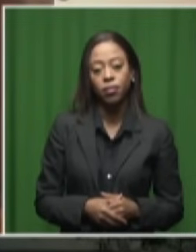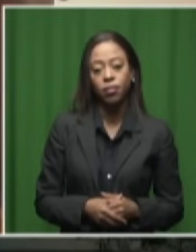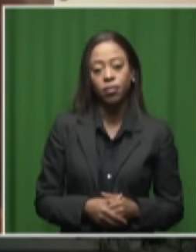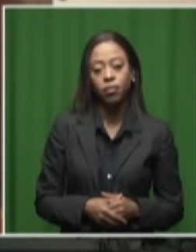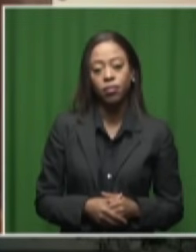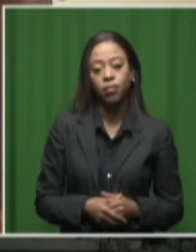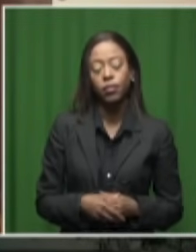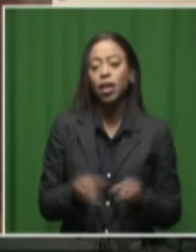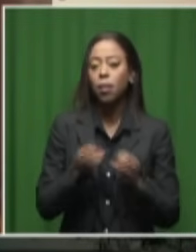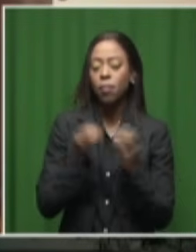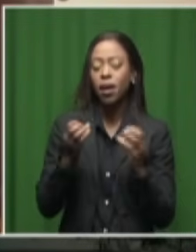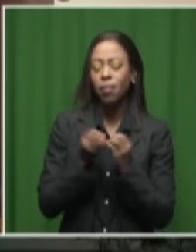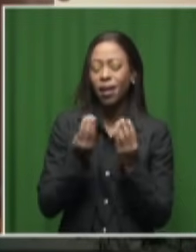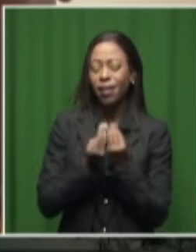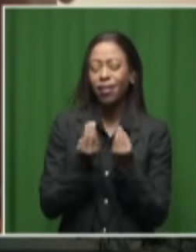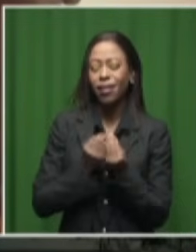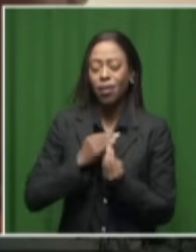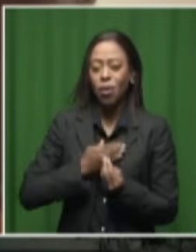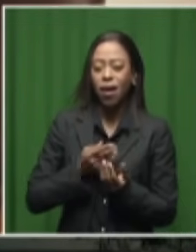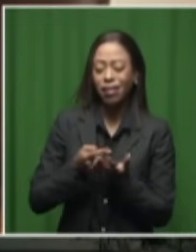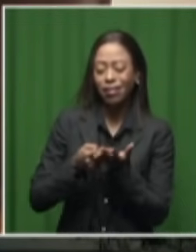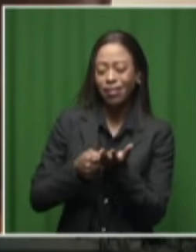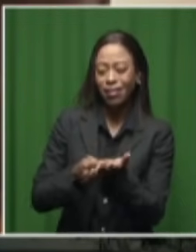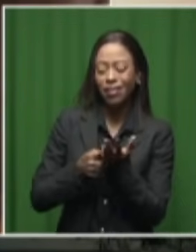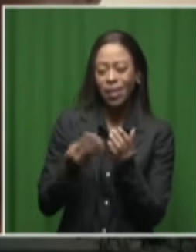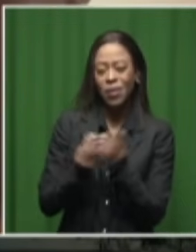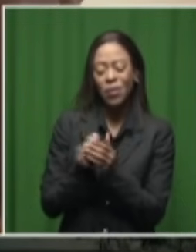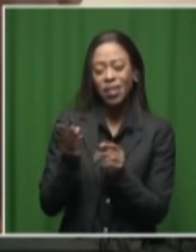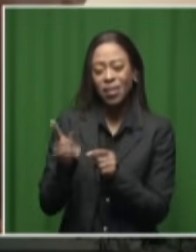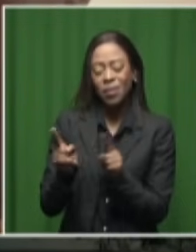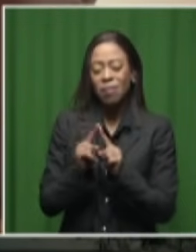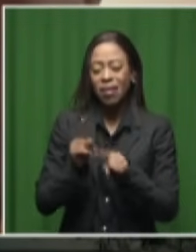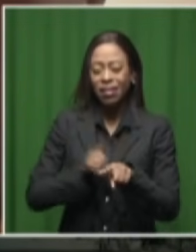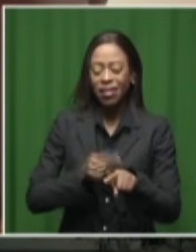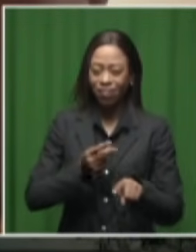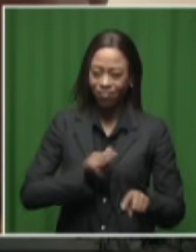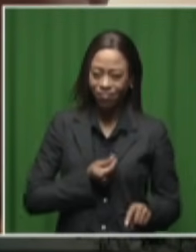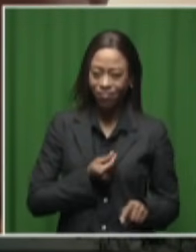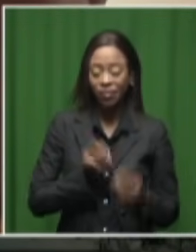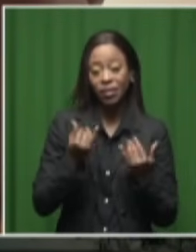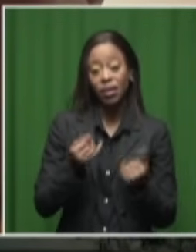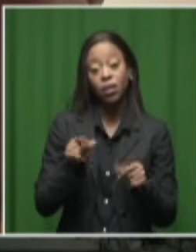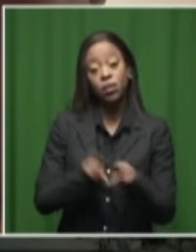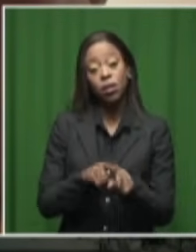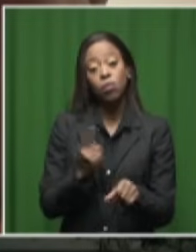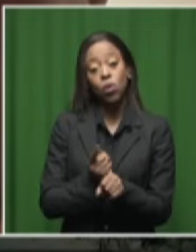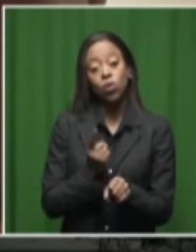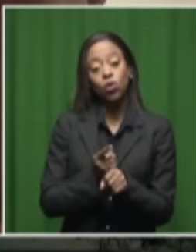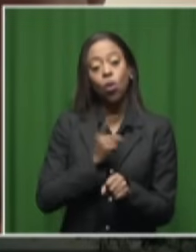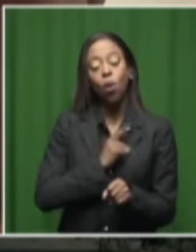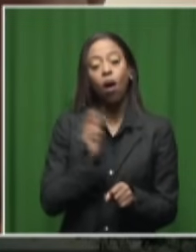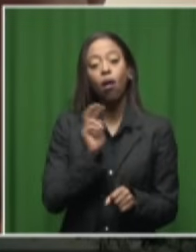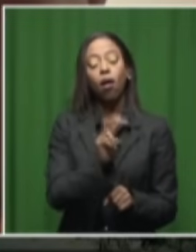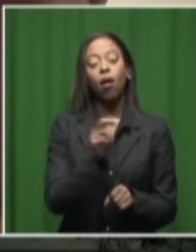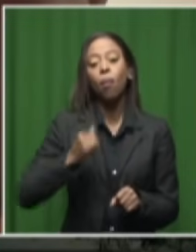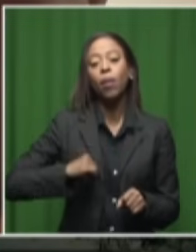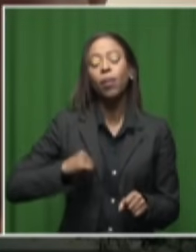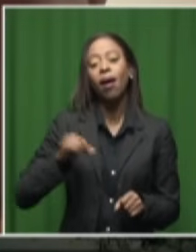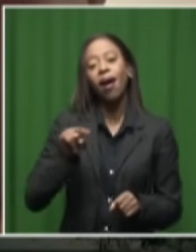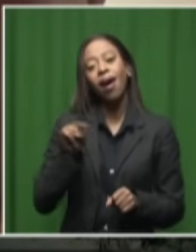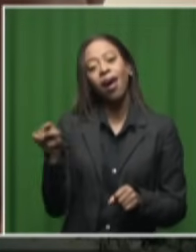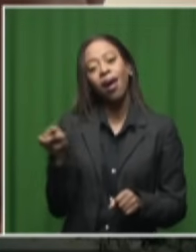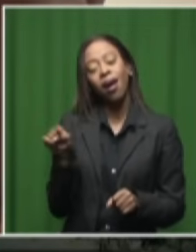Minister, so many things that I want to touch on, and of course we don't have that much time, but going to the municipalities